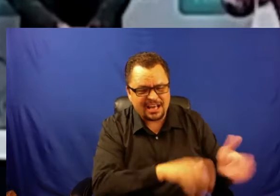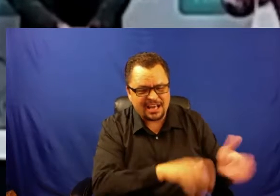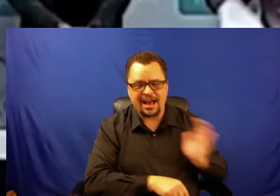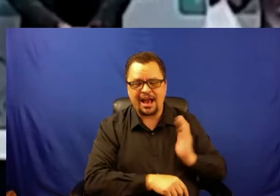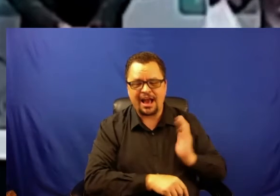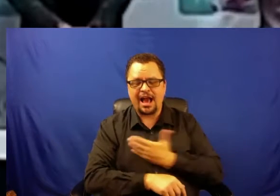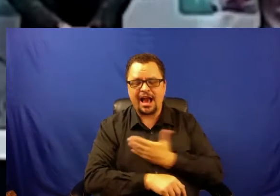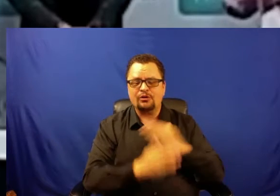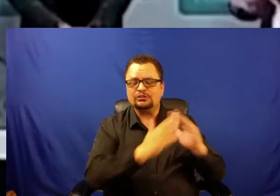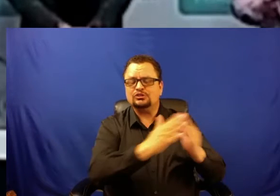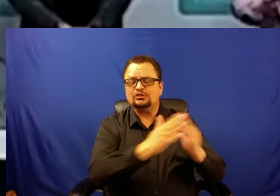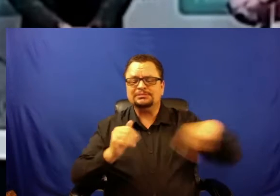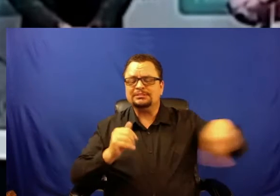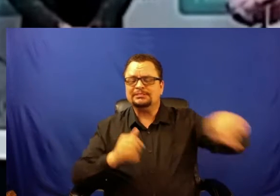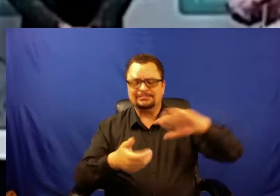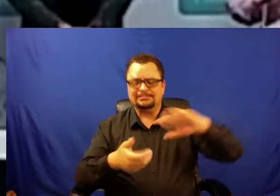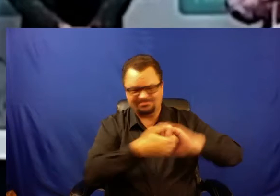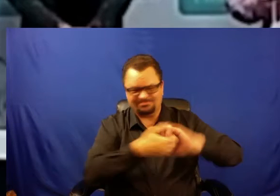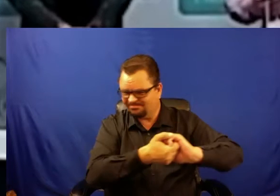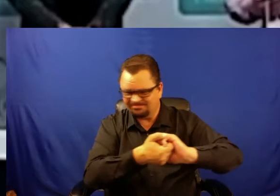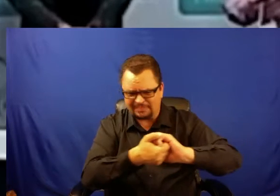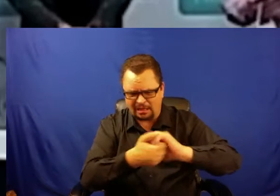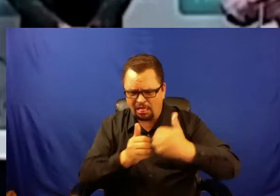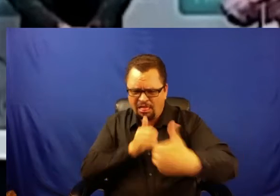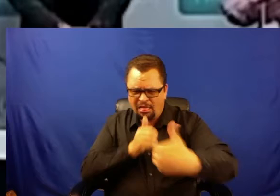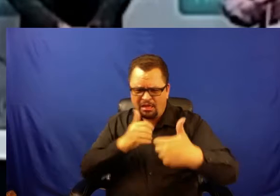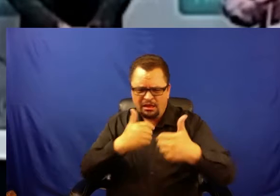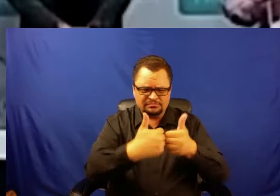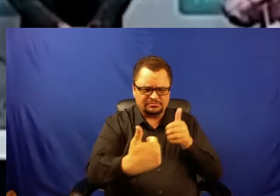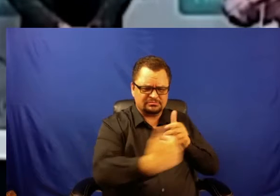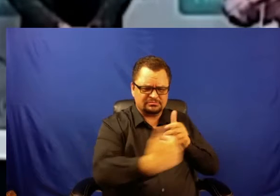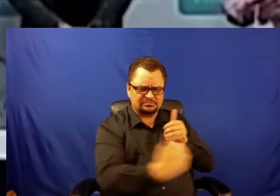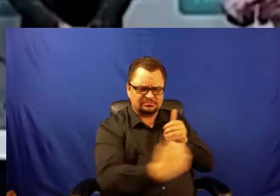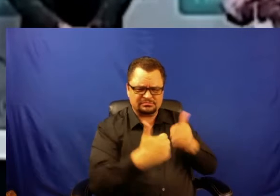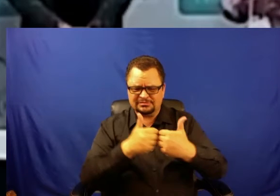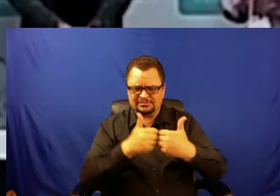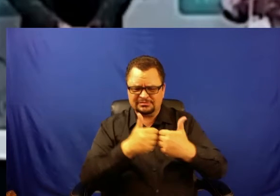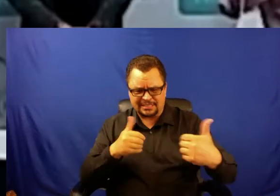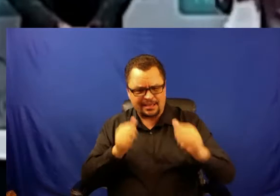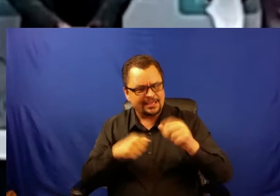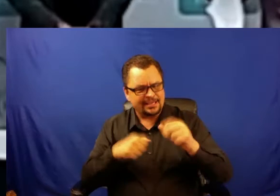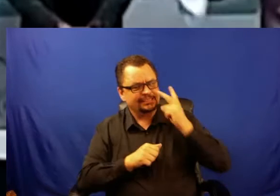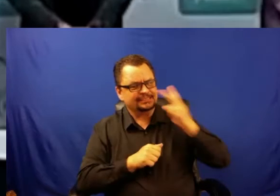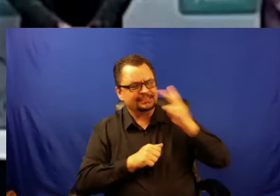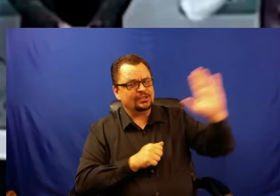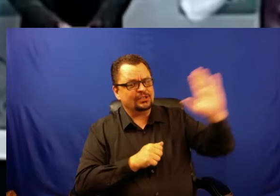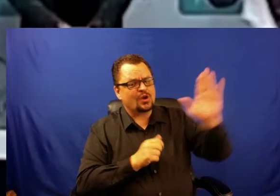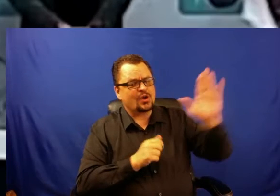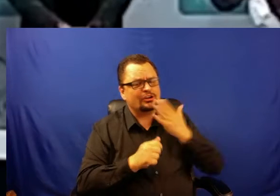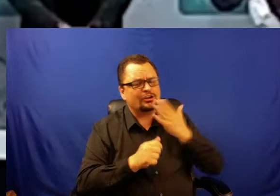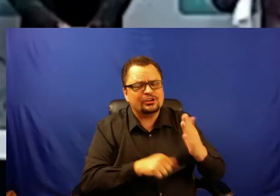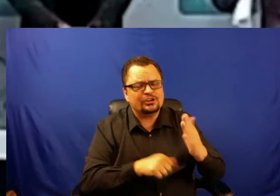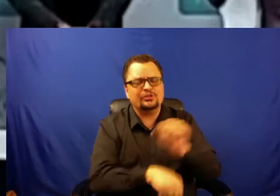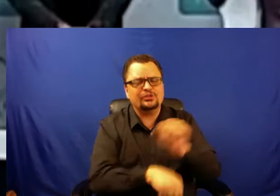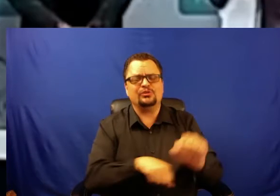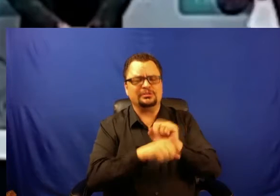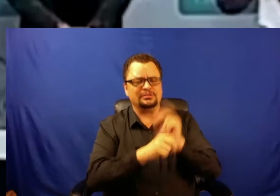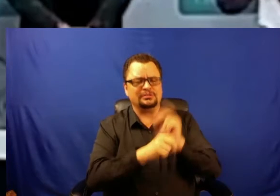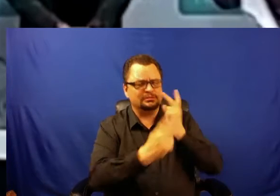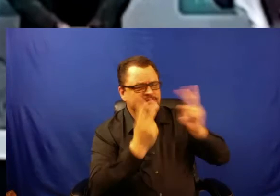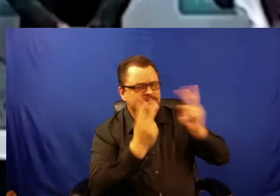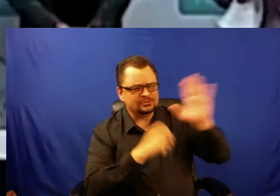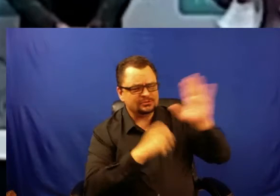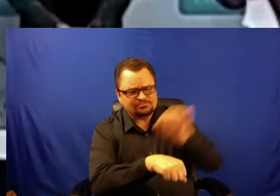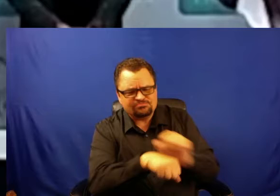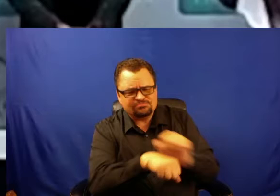works. We all see the good works that El Paso County Public Health has done by shining that light, that